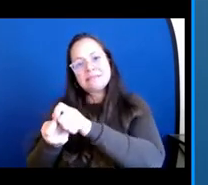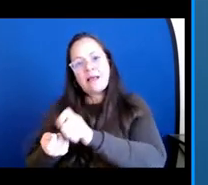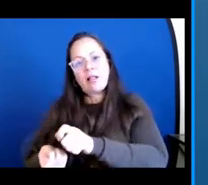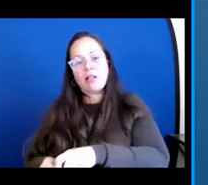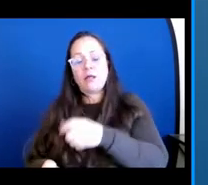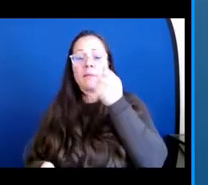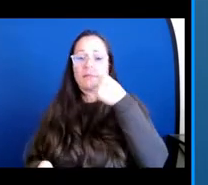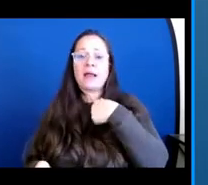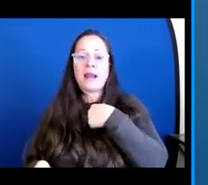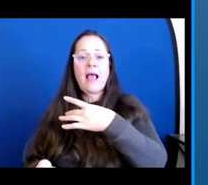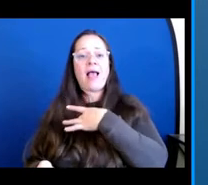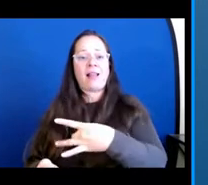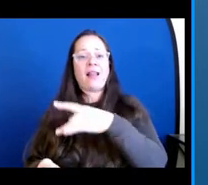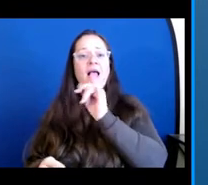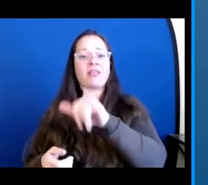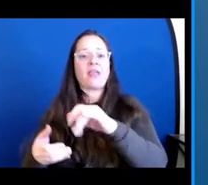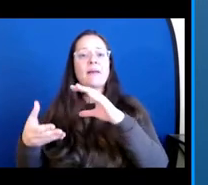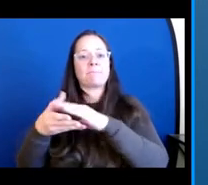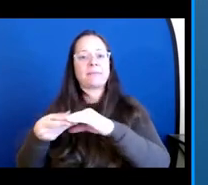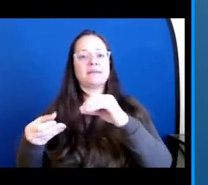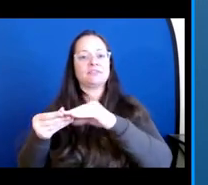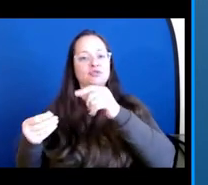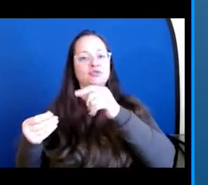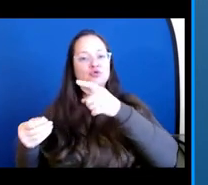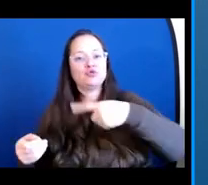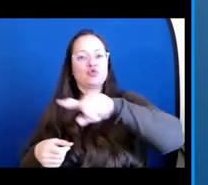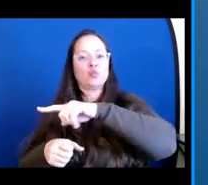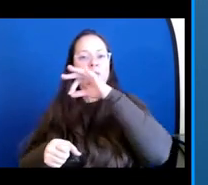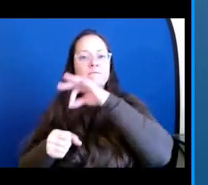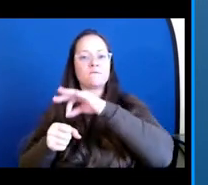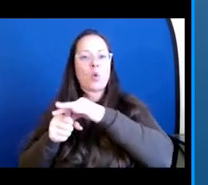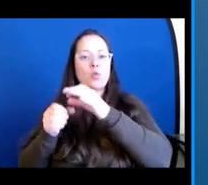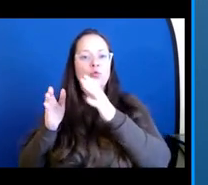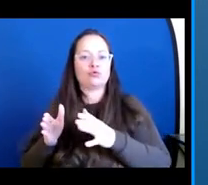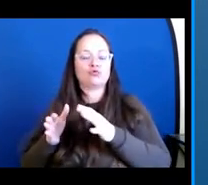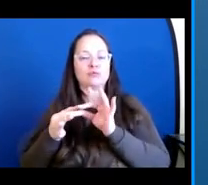message we are sending to voters about